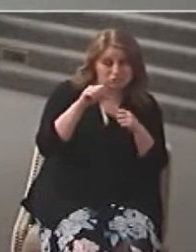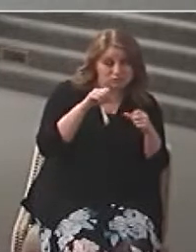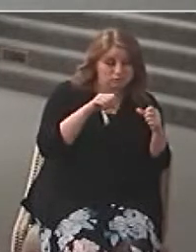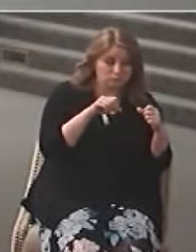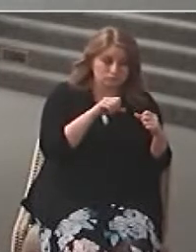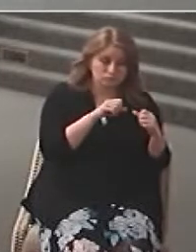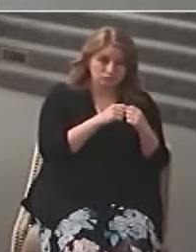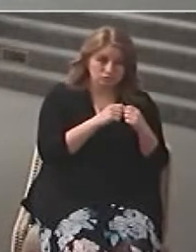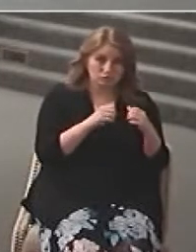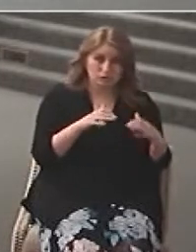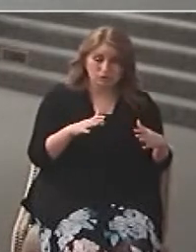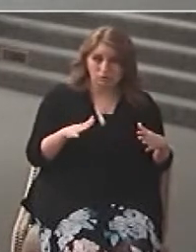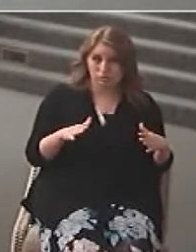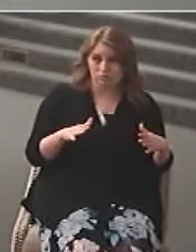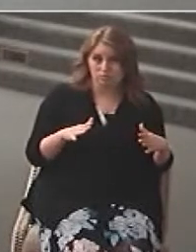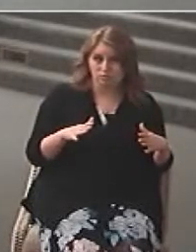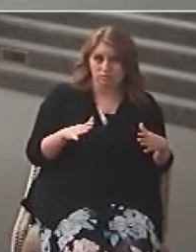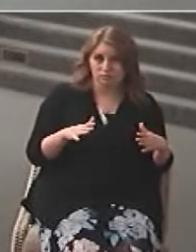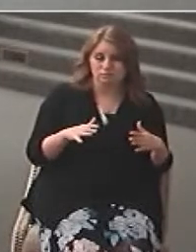God.